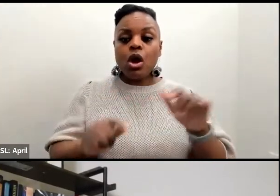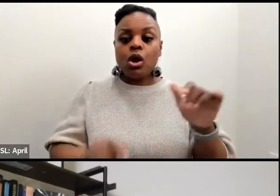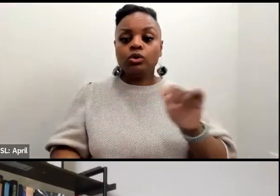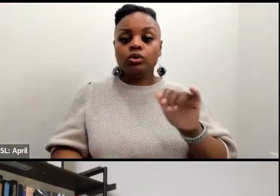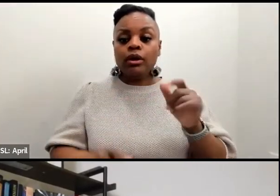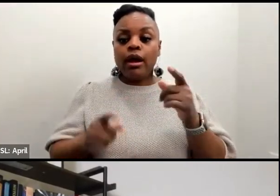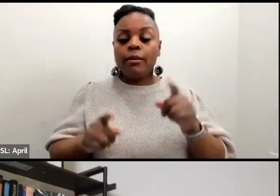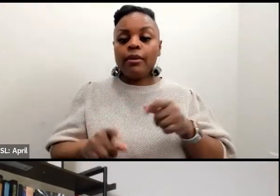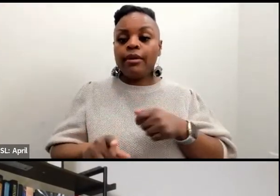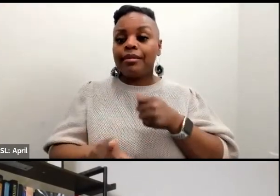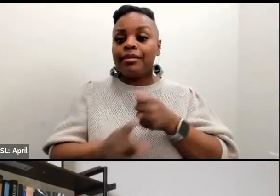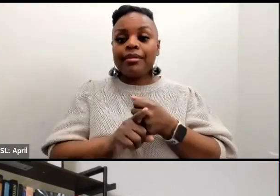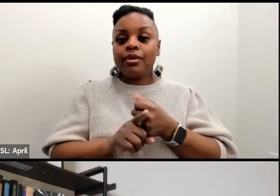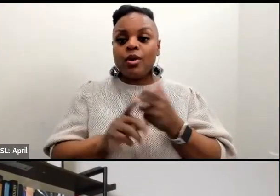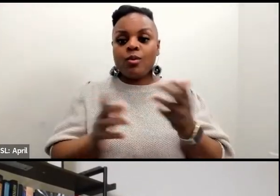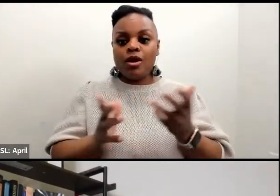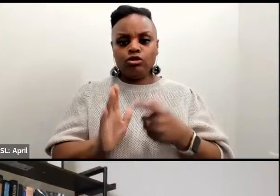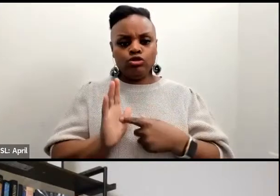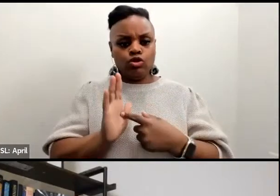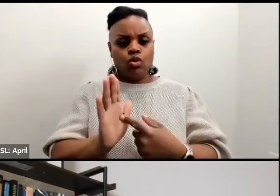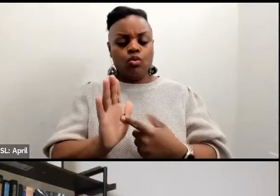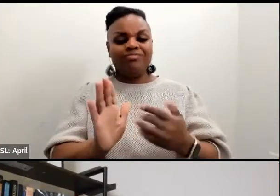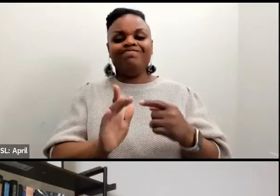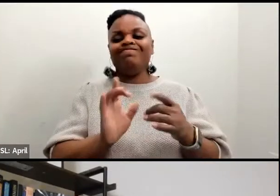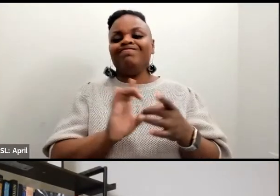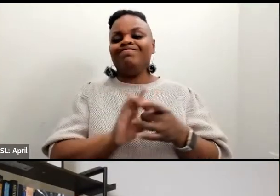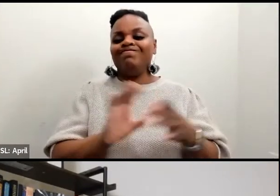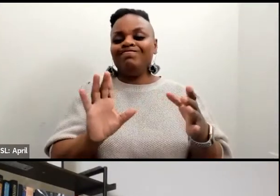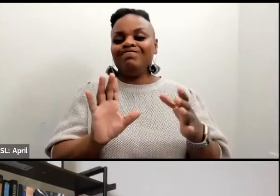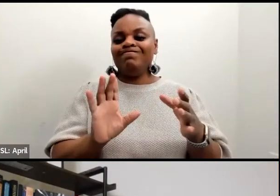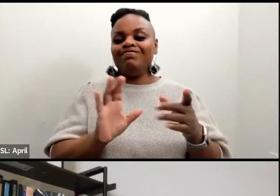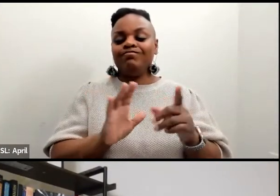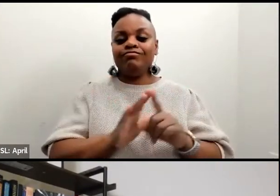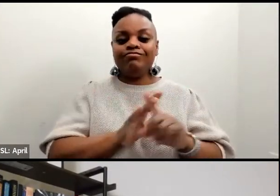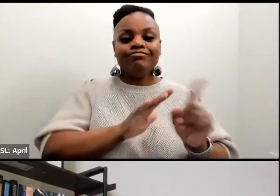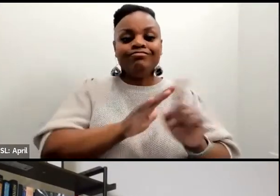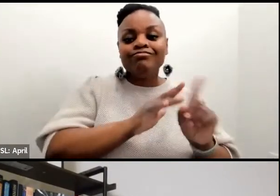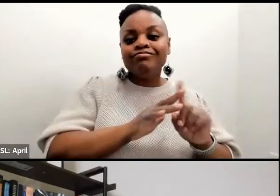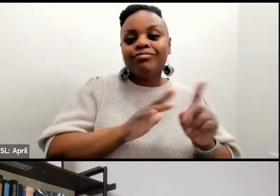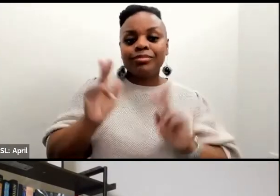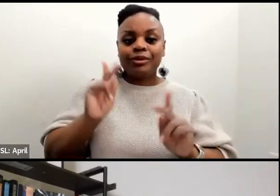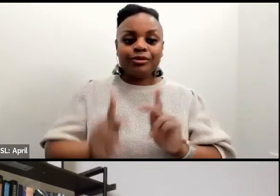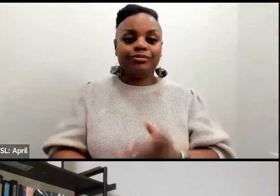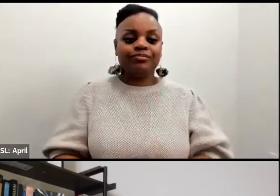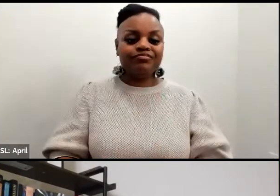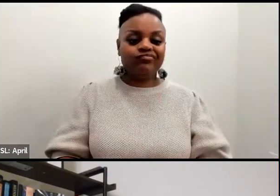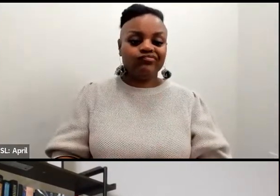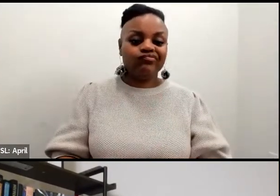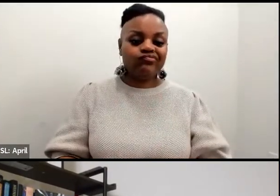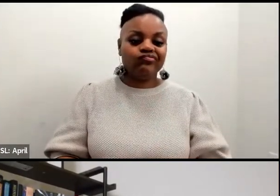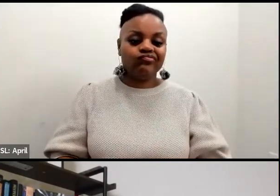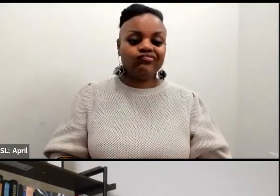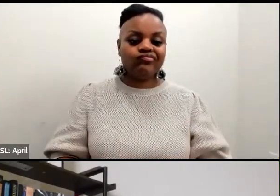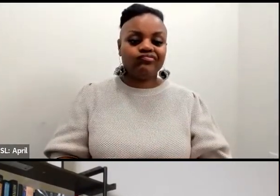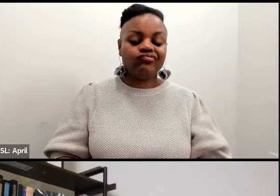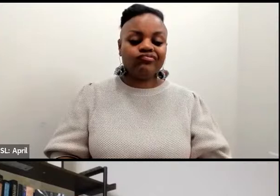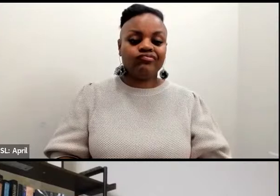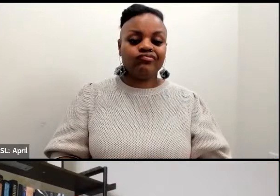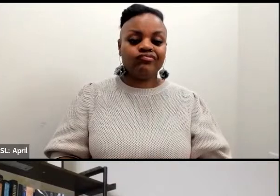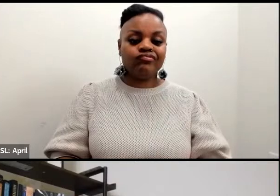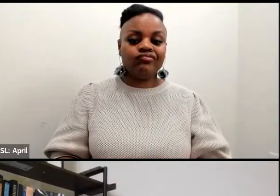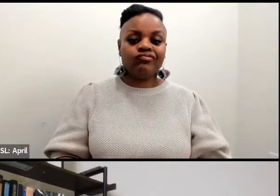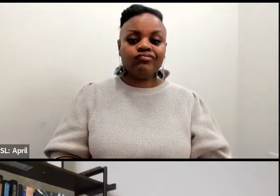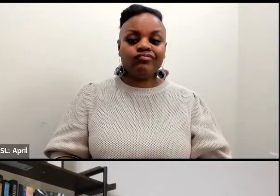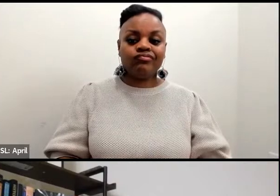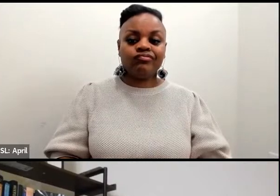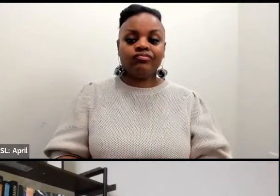of the organizations that commanded the street in Egypt, whether on behalf of the regime or later on the Islamic movements, they usually managed to do so through